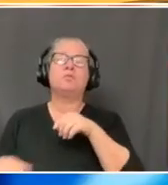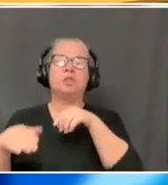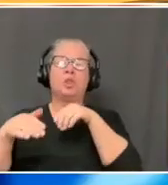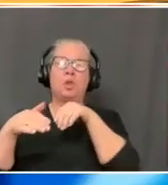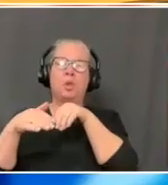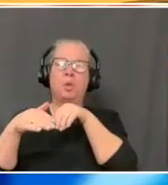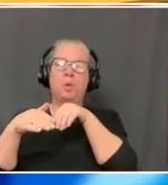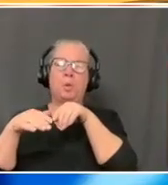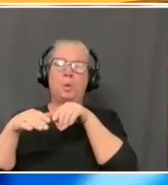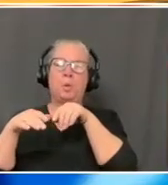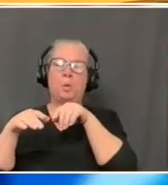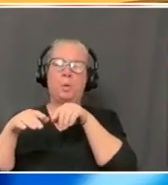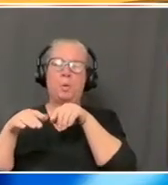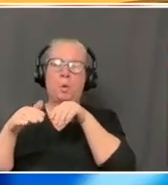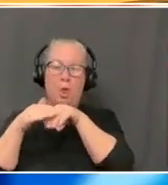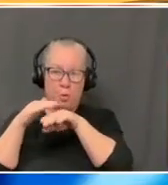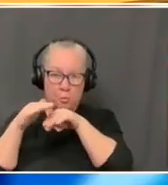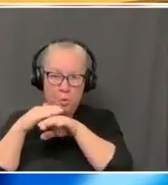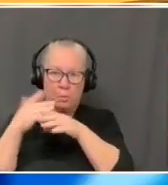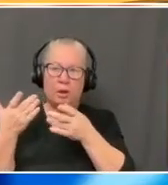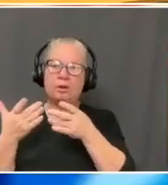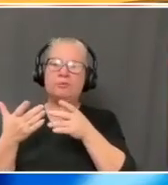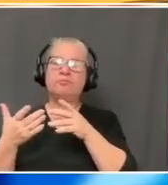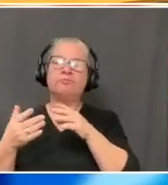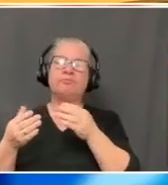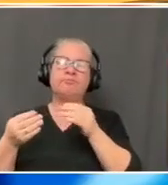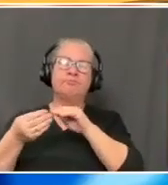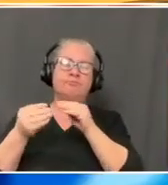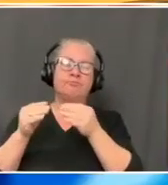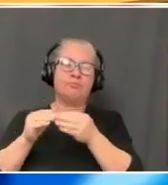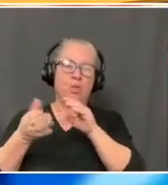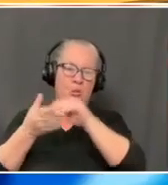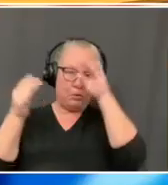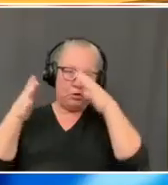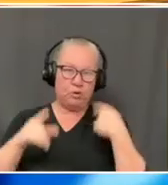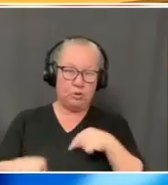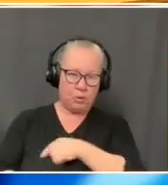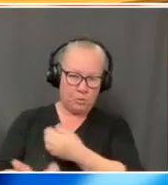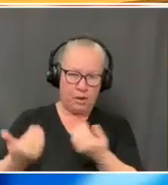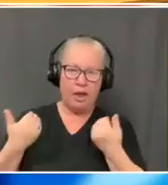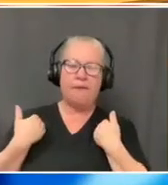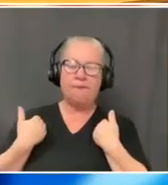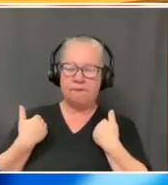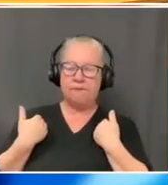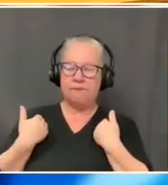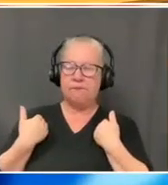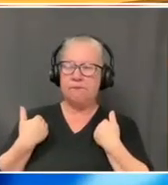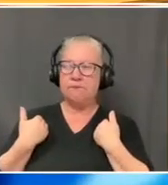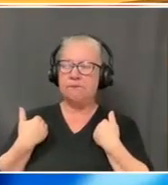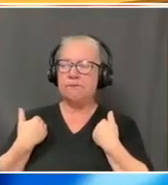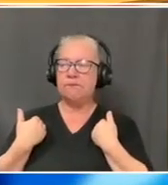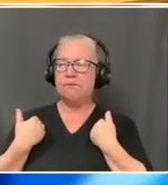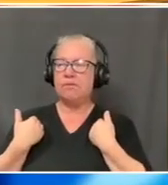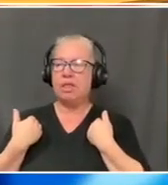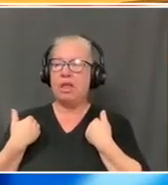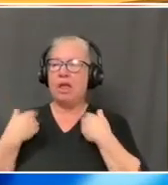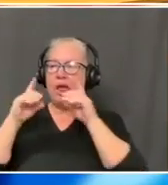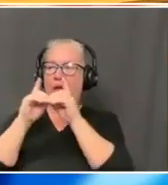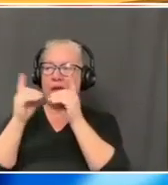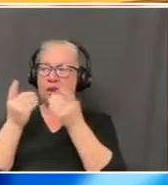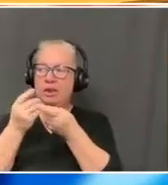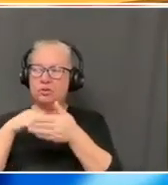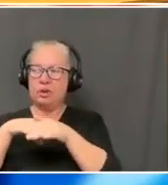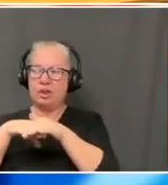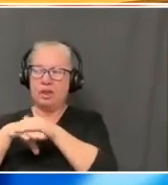have been declining. And I'm also hopeful about some district-covered positions that might be restored that we've talked about in our